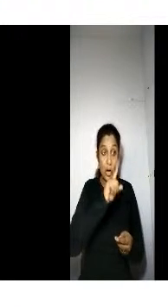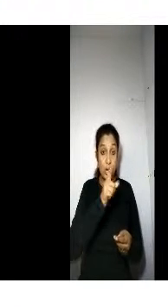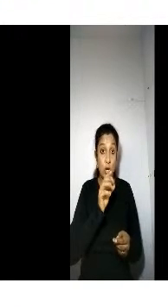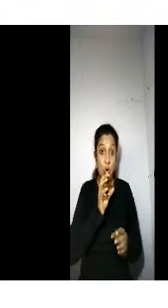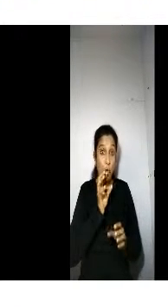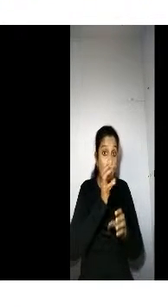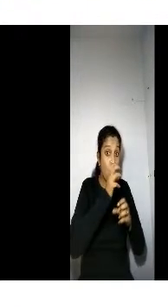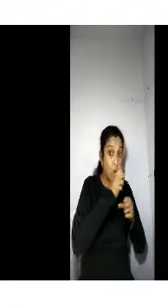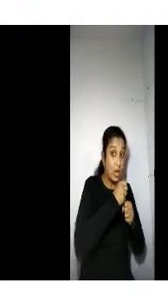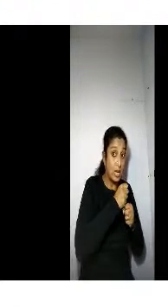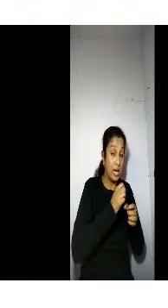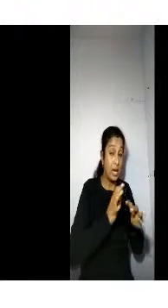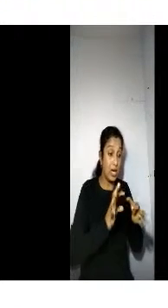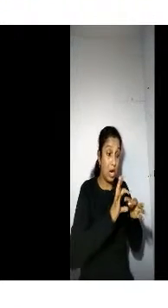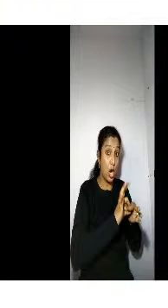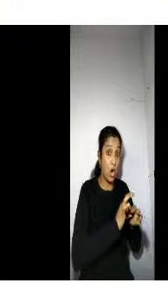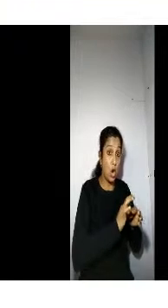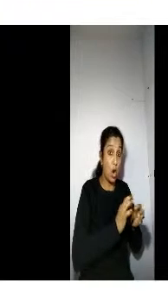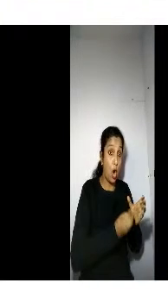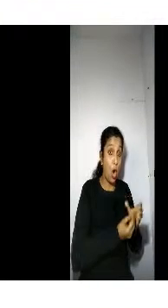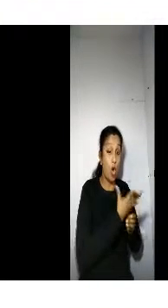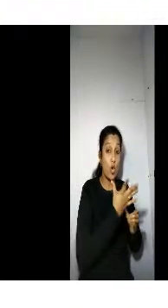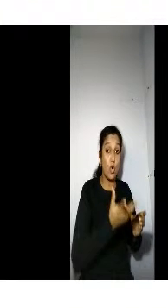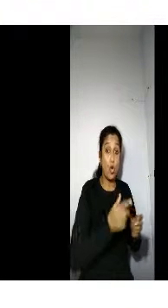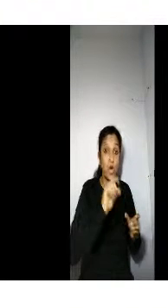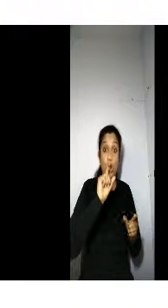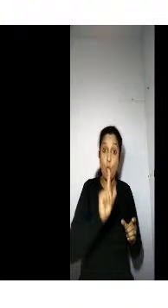Established secret